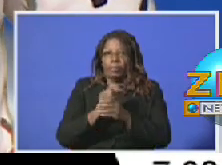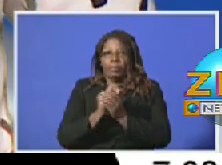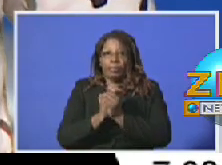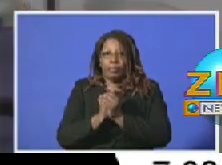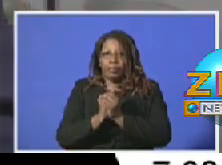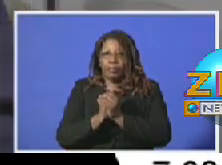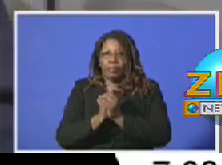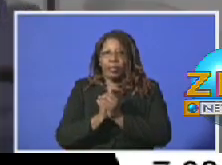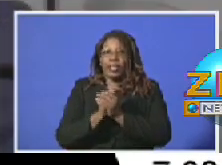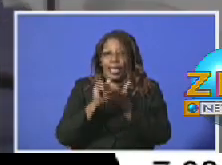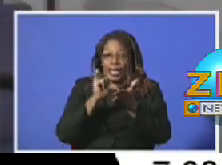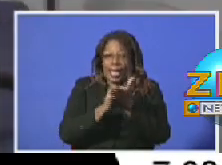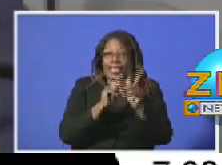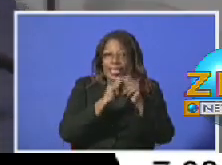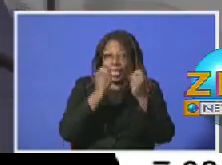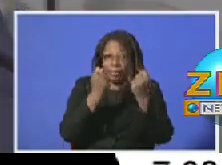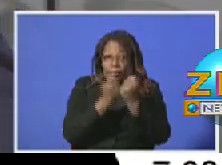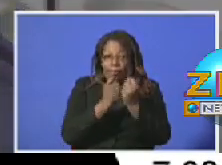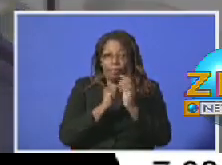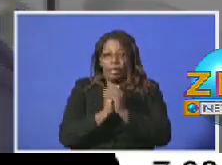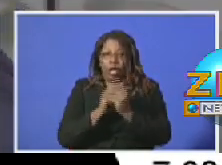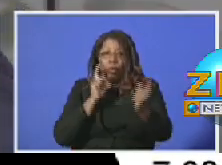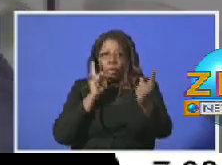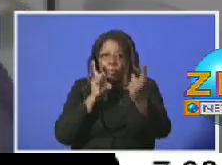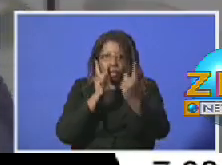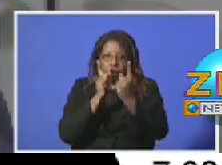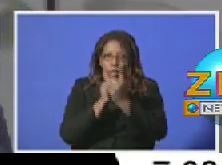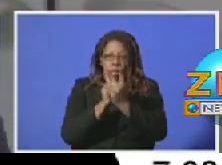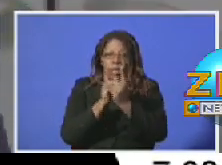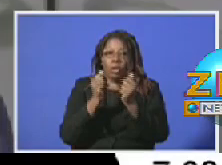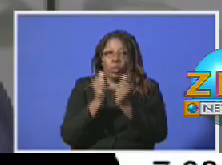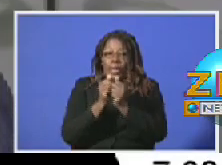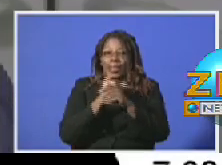Exuma. That team will meet with the island administrators,